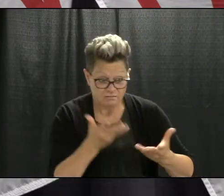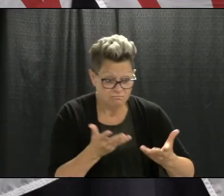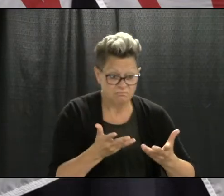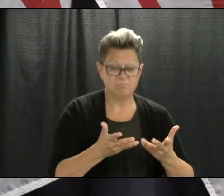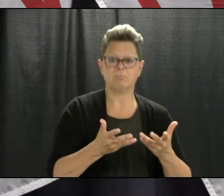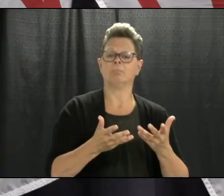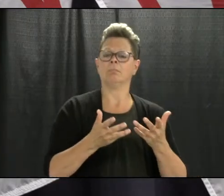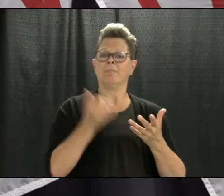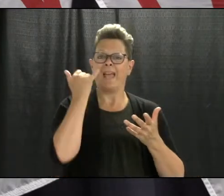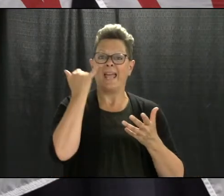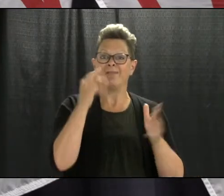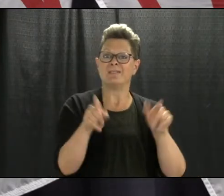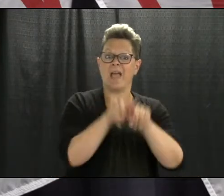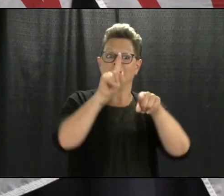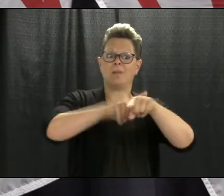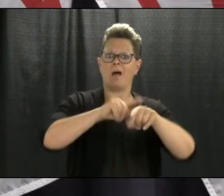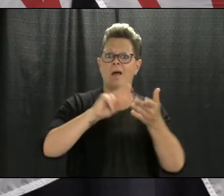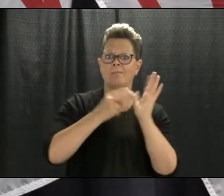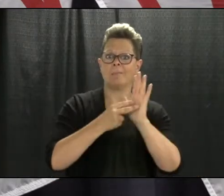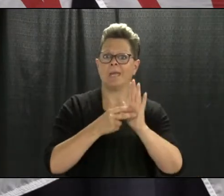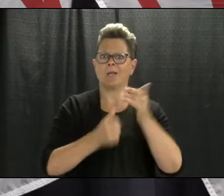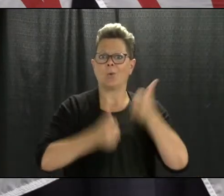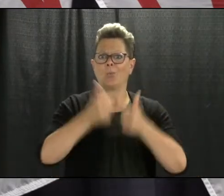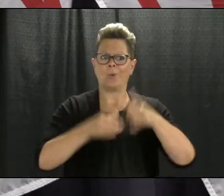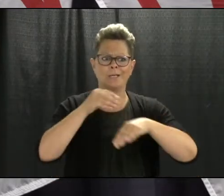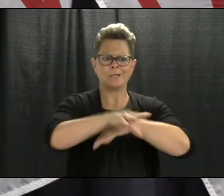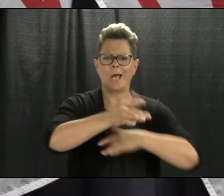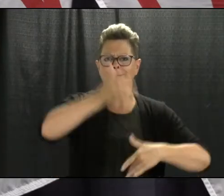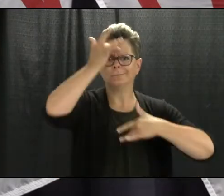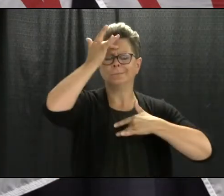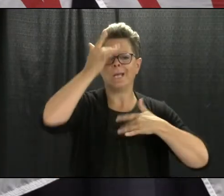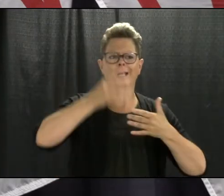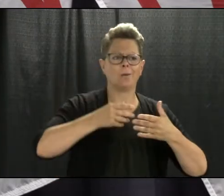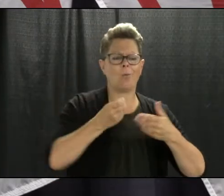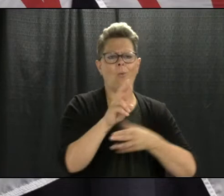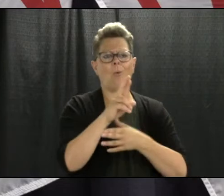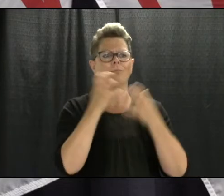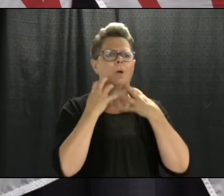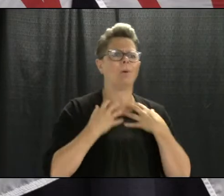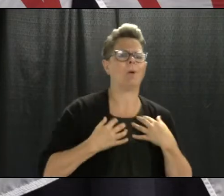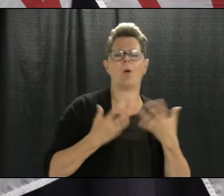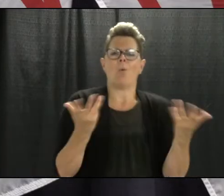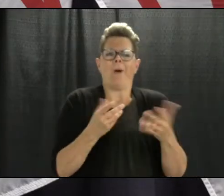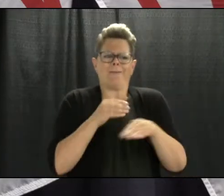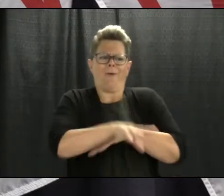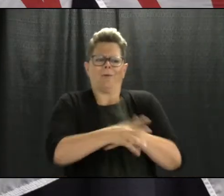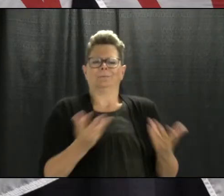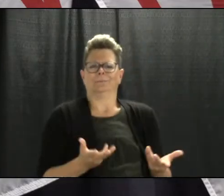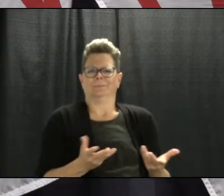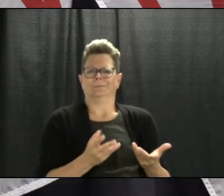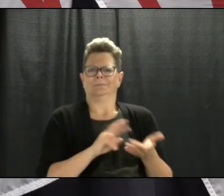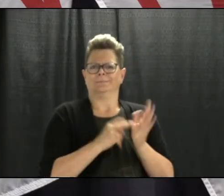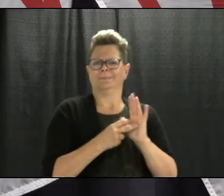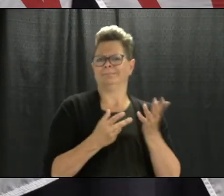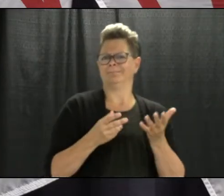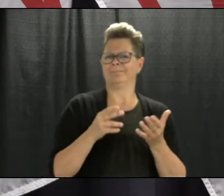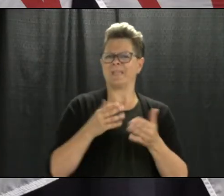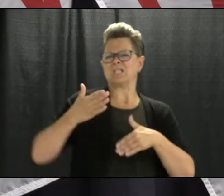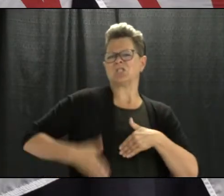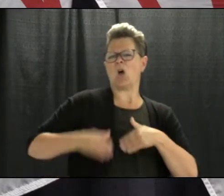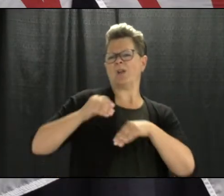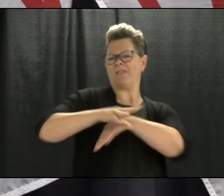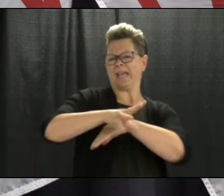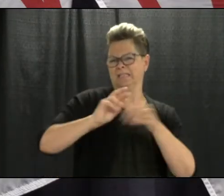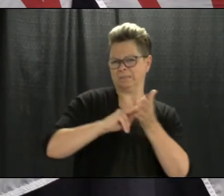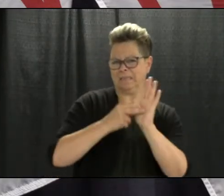there another vaccine that caused a side effect, or was it the Moderna vaccine? And in terms of that, we know that during the